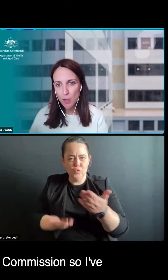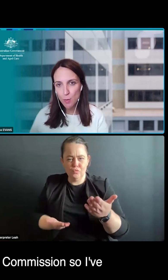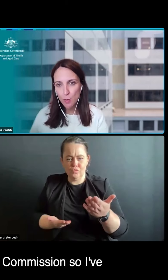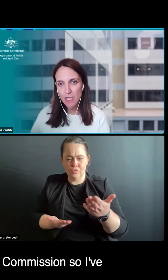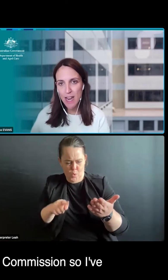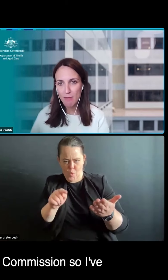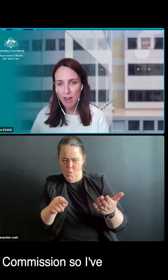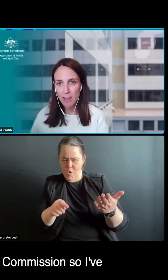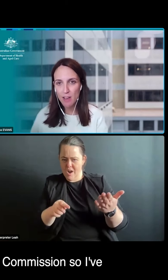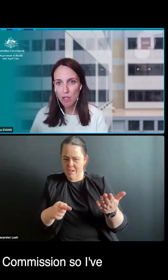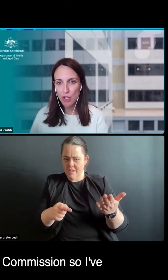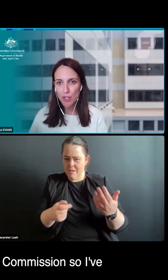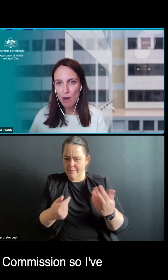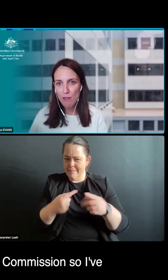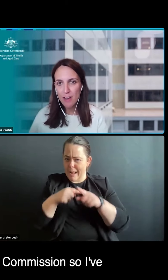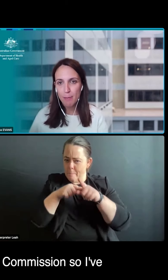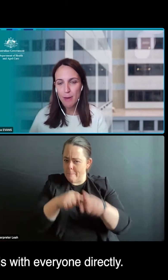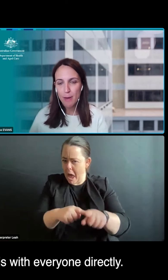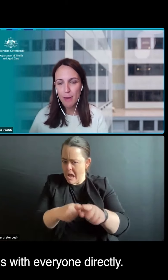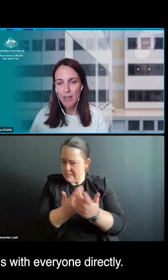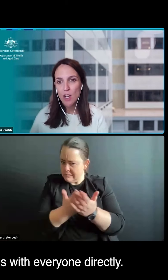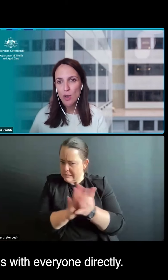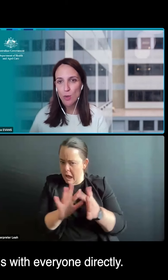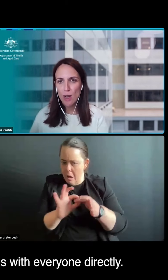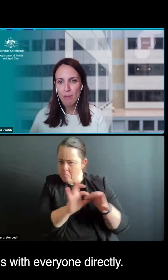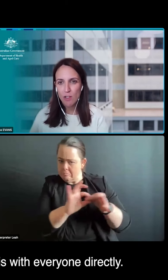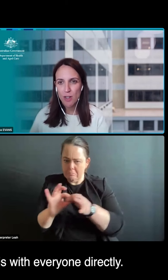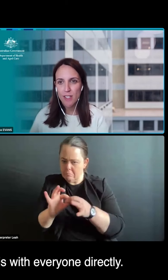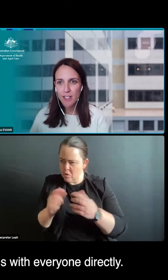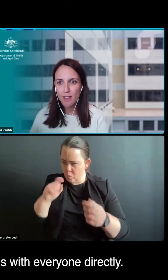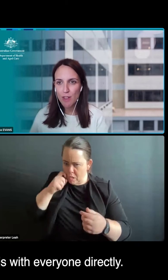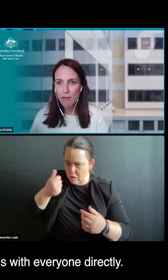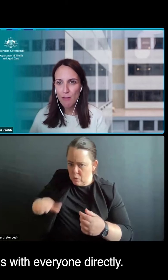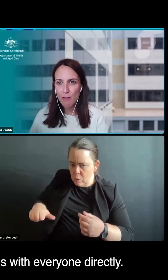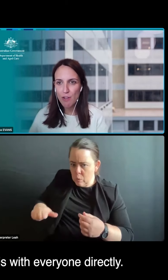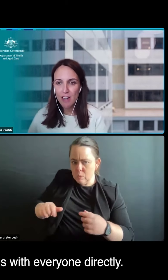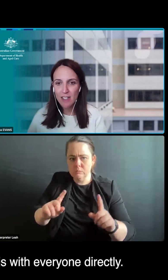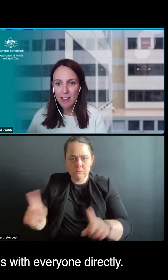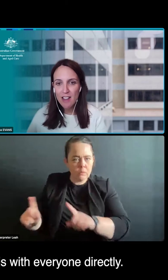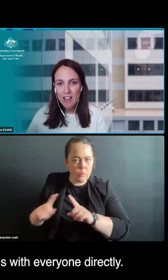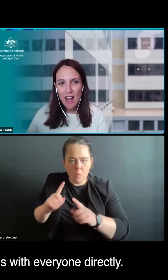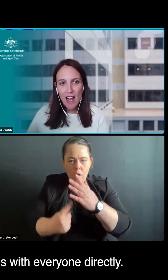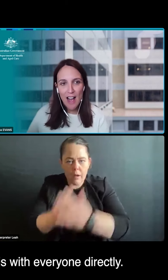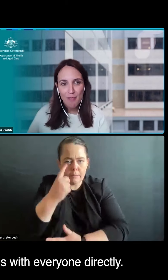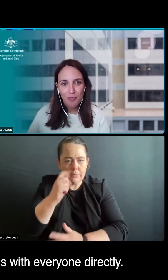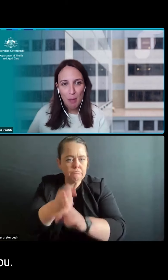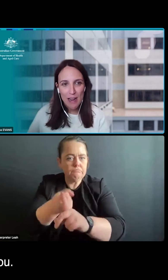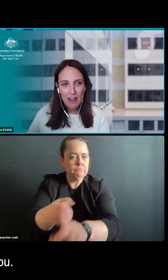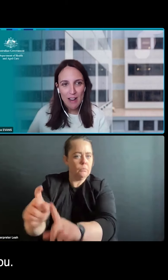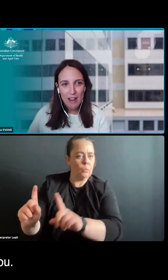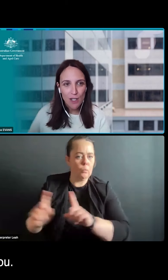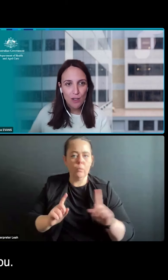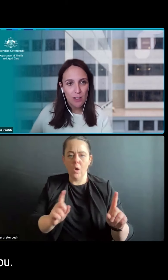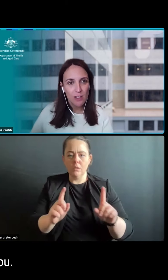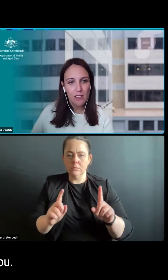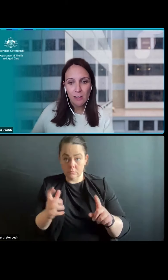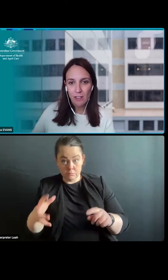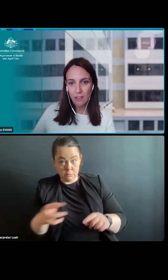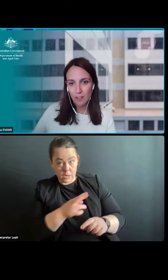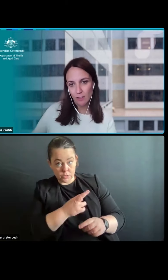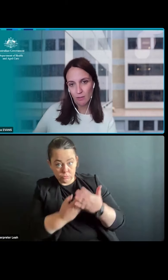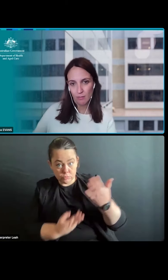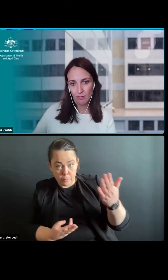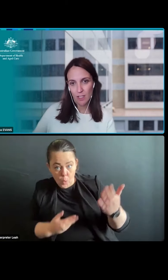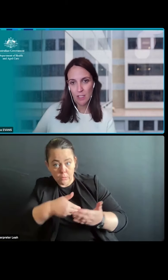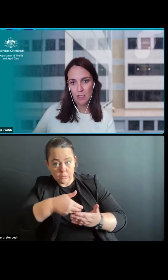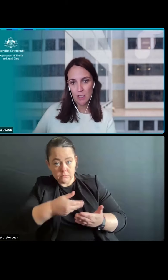and what actions will be taken by the Commission. So I've asked Peter to come and address this with everyone directly. Peter, over to you.